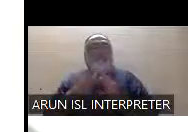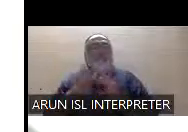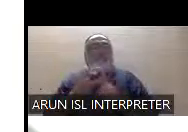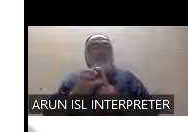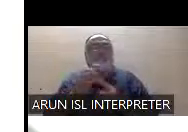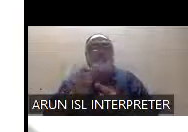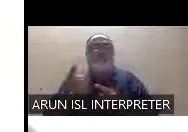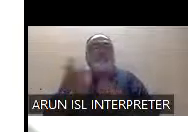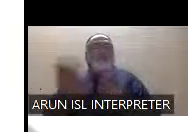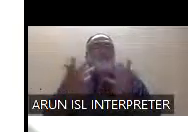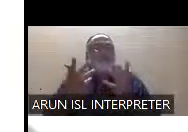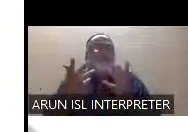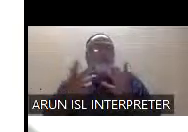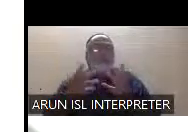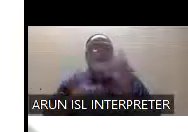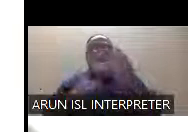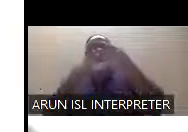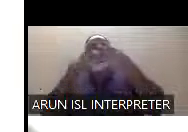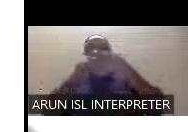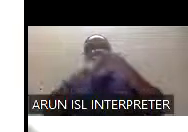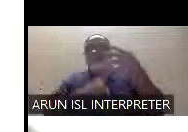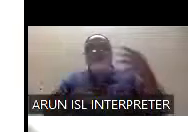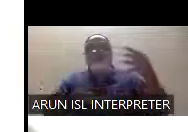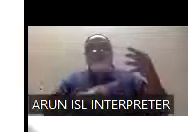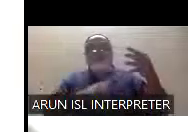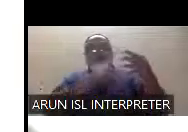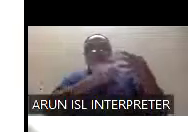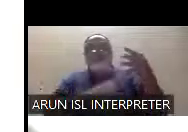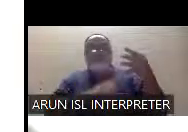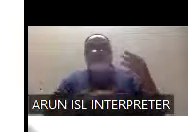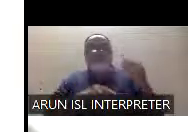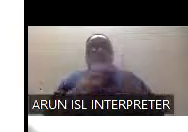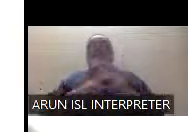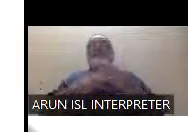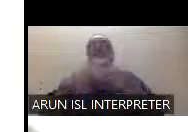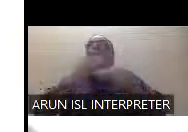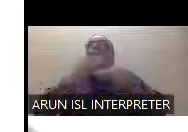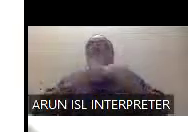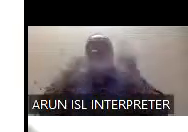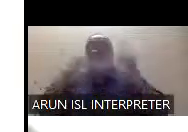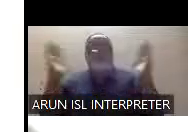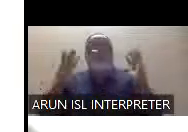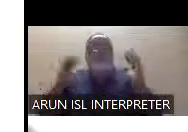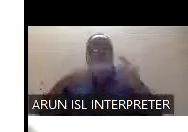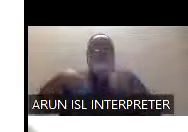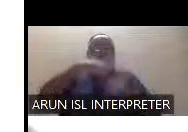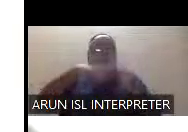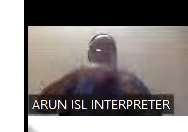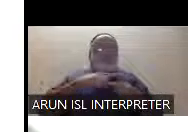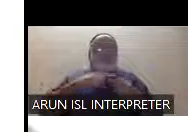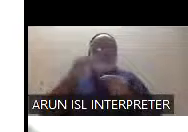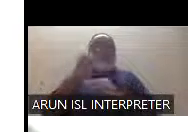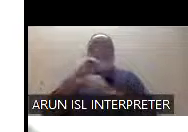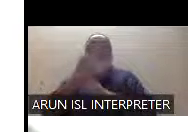upon accessibility in these four aspects: infrastructure, transportation, information and communication, and